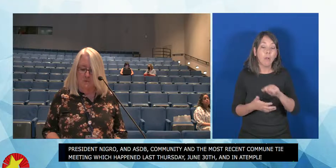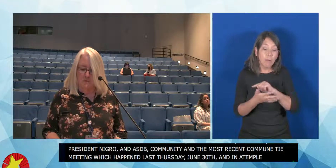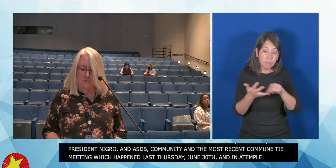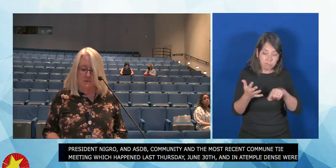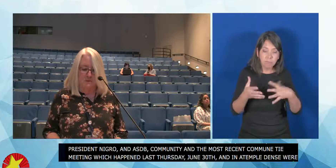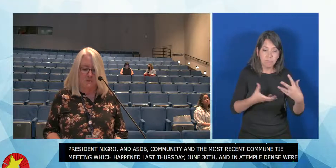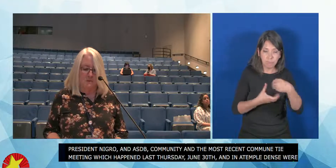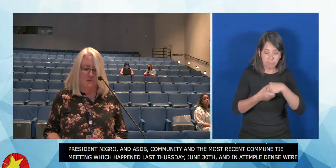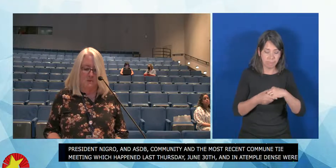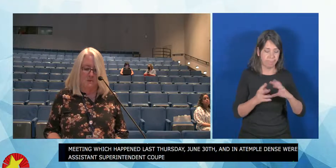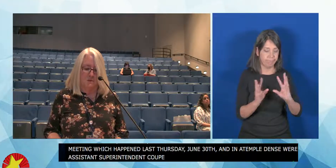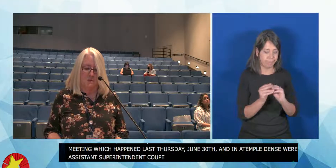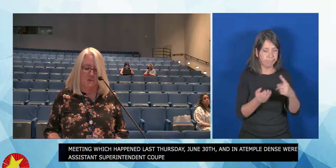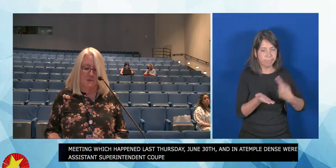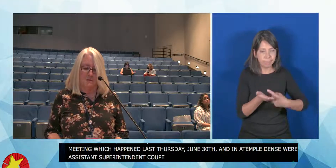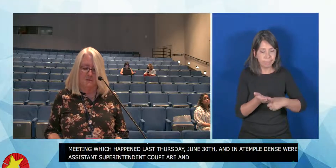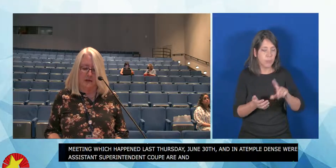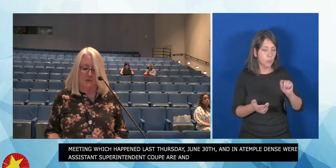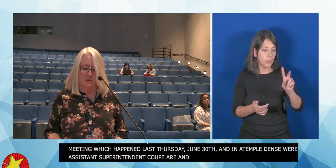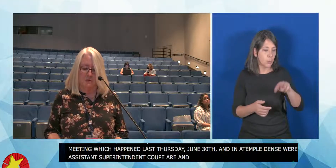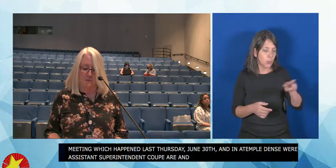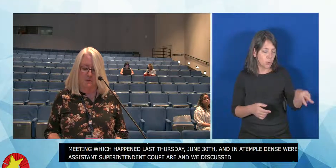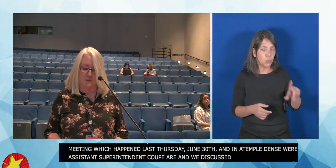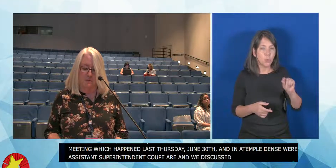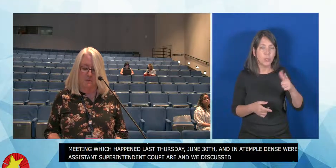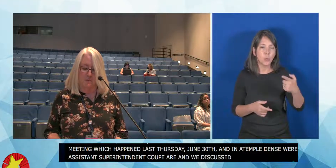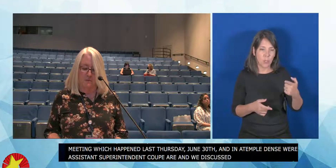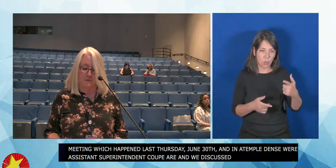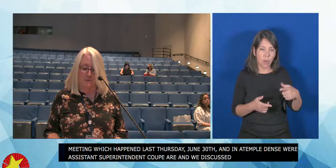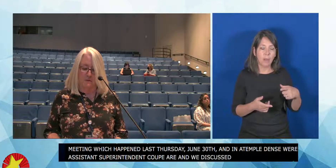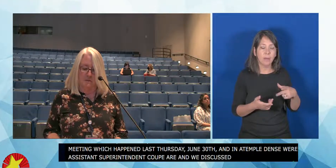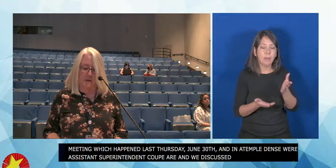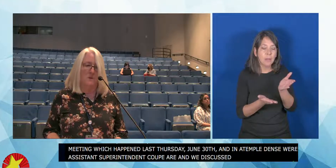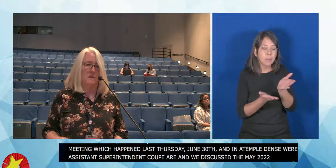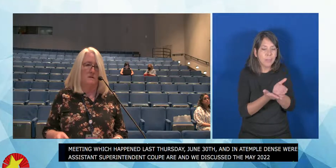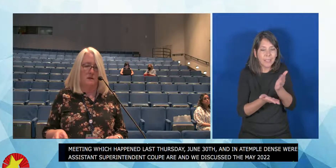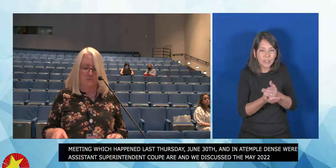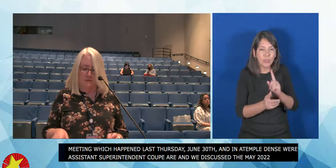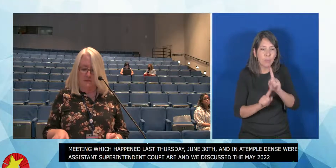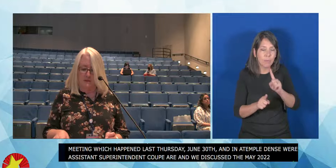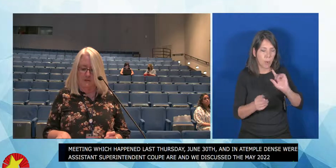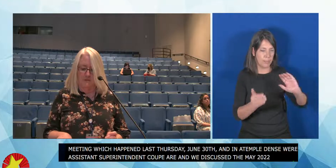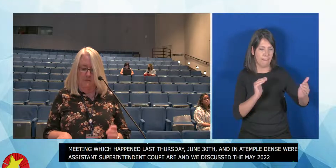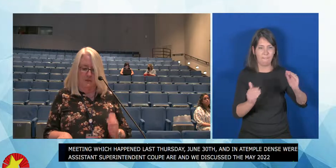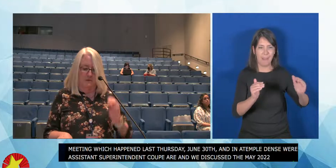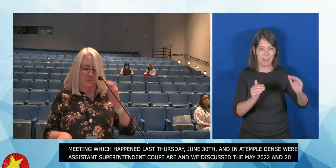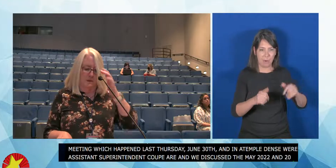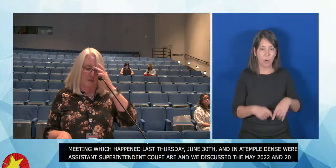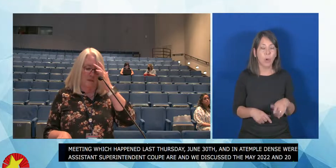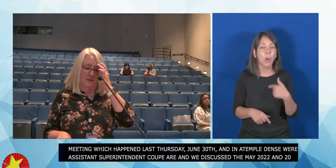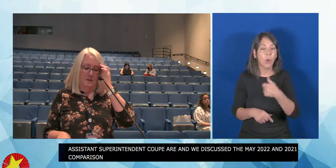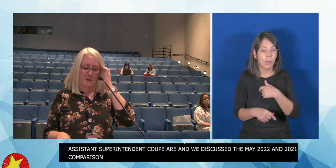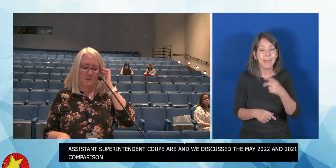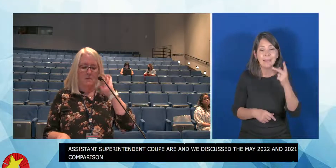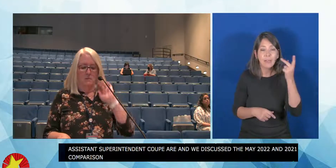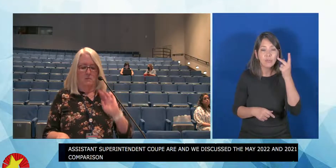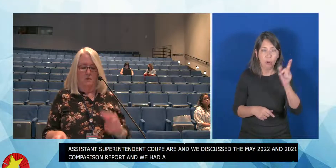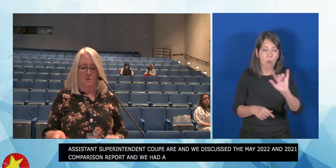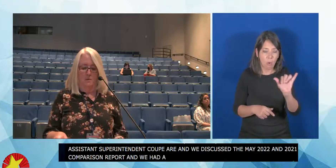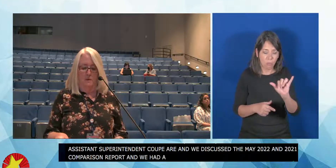May 2022 and 2021 budget to actual comparison reports. We also had a presentation from Kendra Benedict on